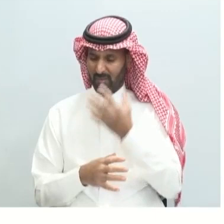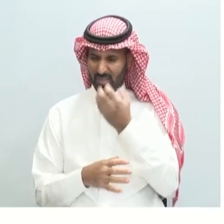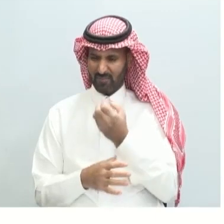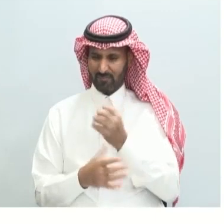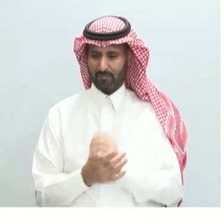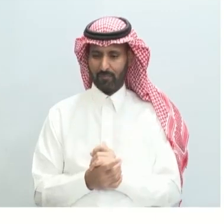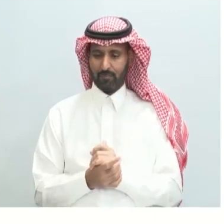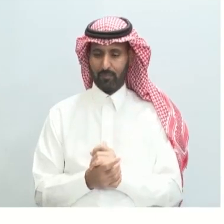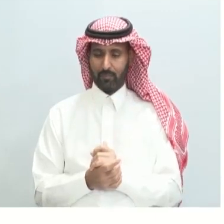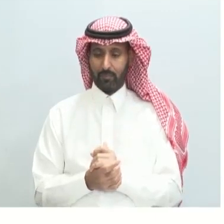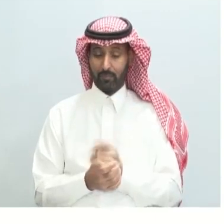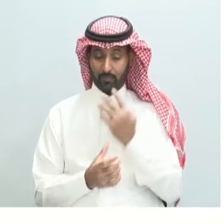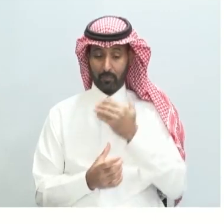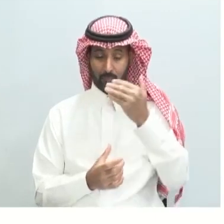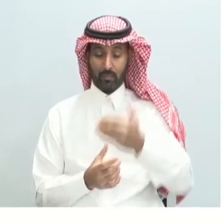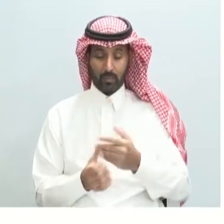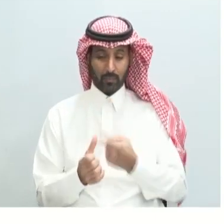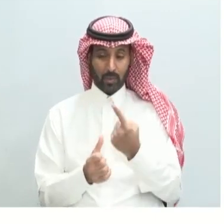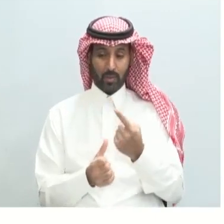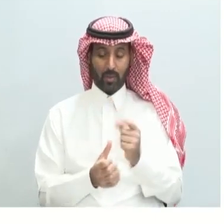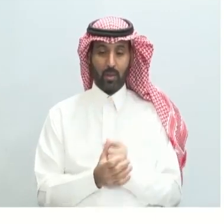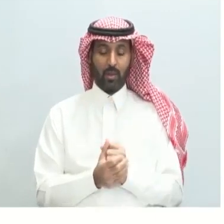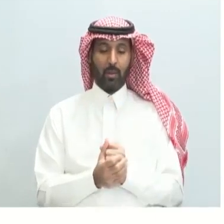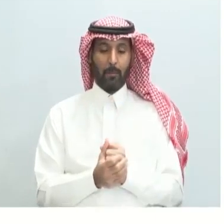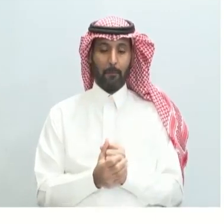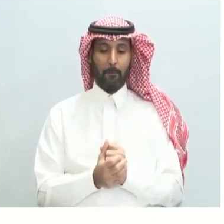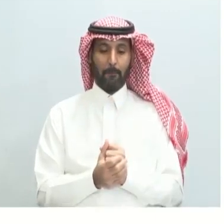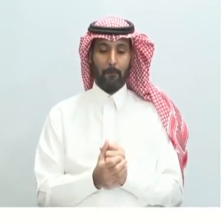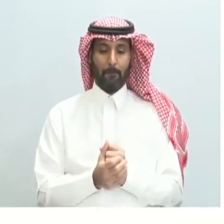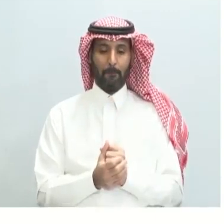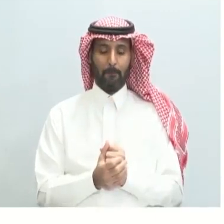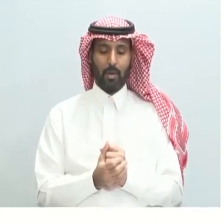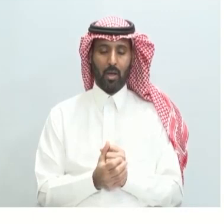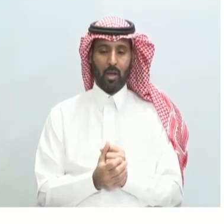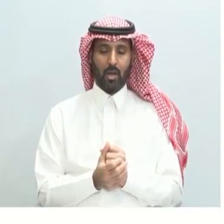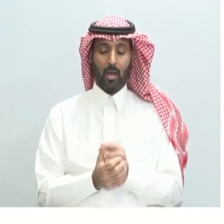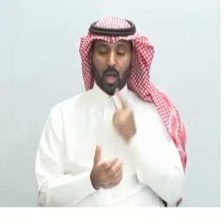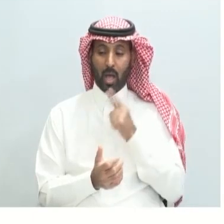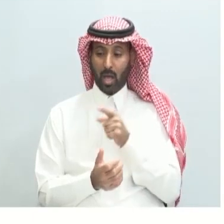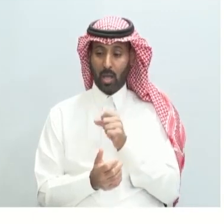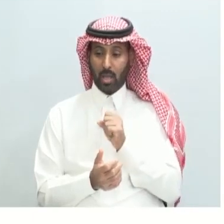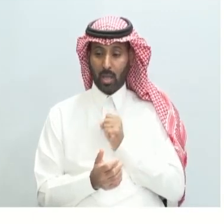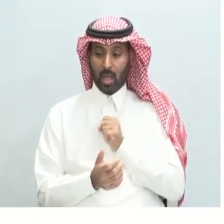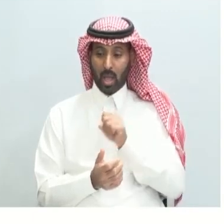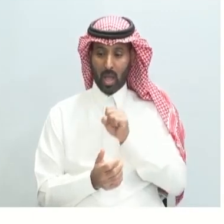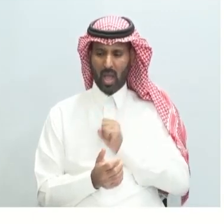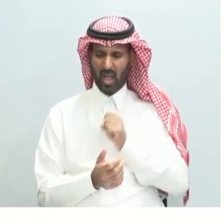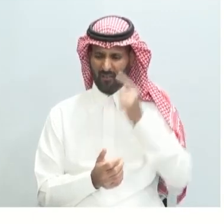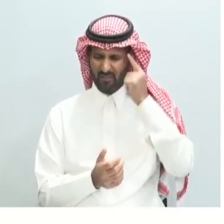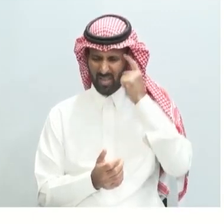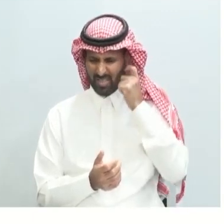So for example, here we have the first one. The first ache is, I have a